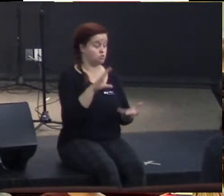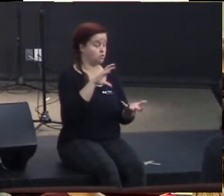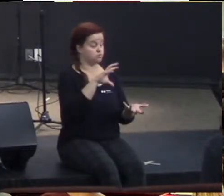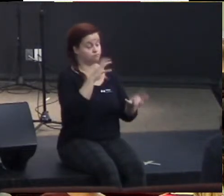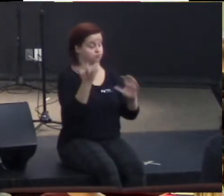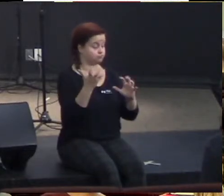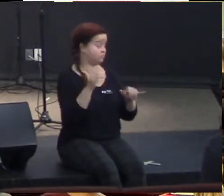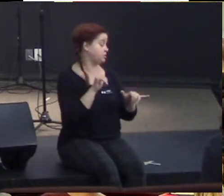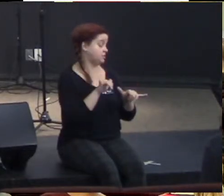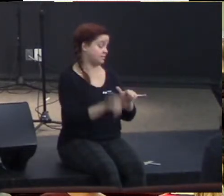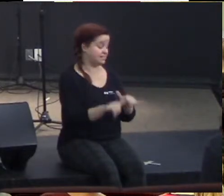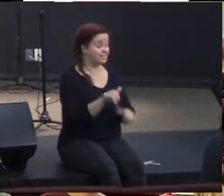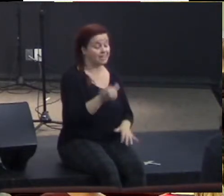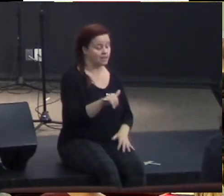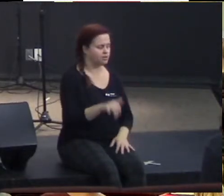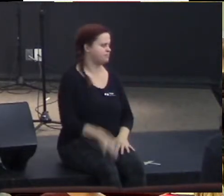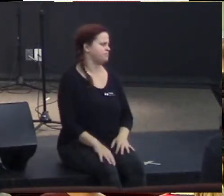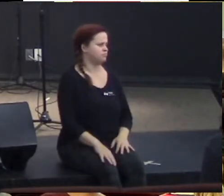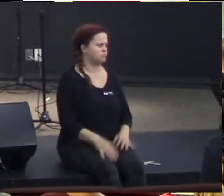mess.